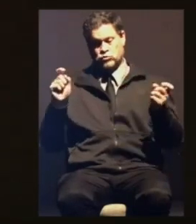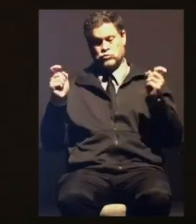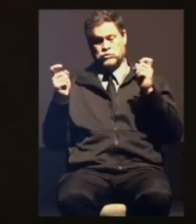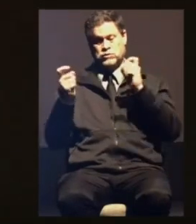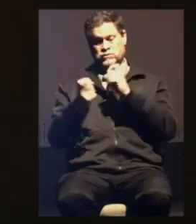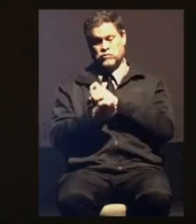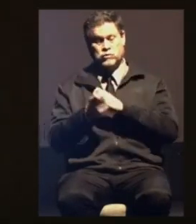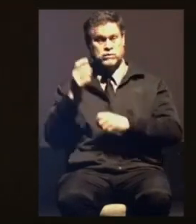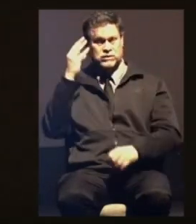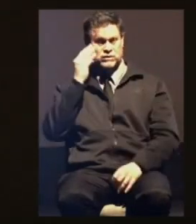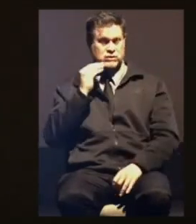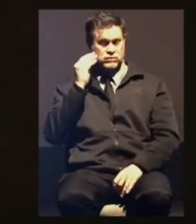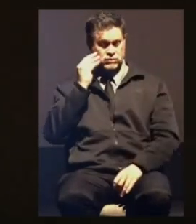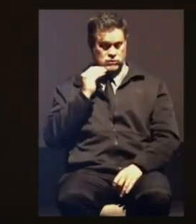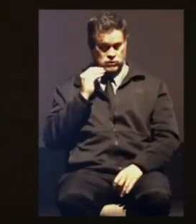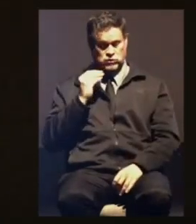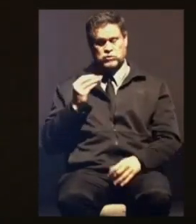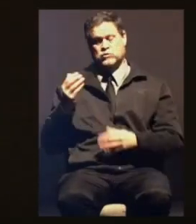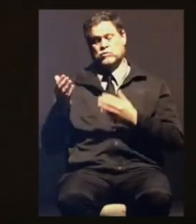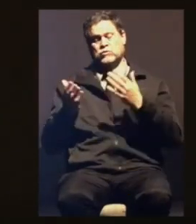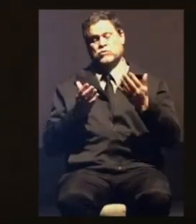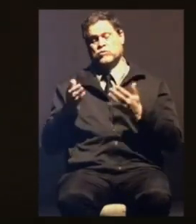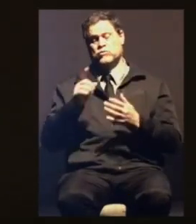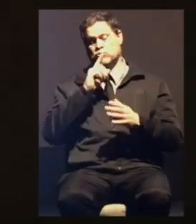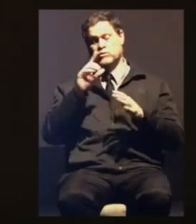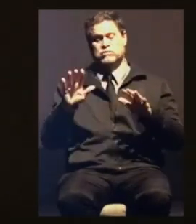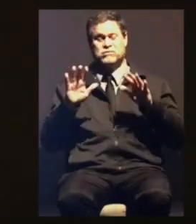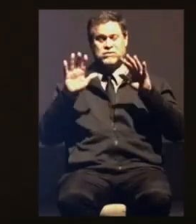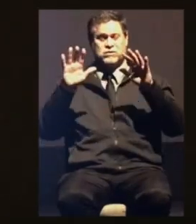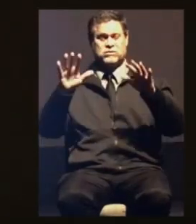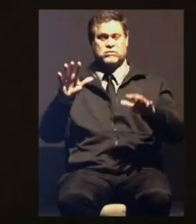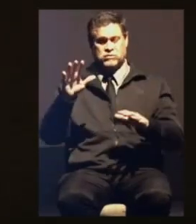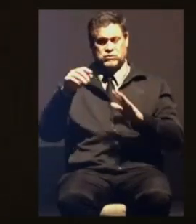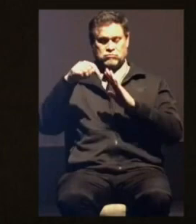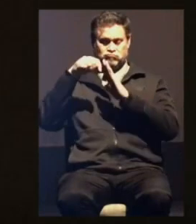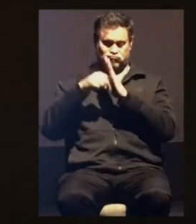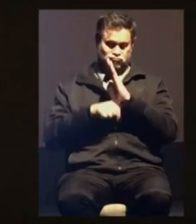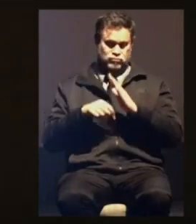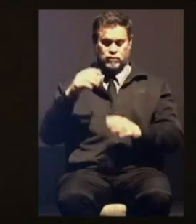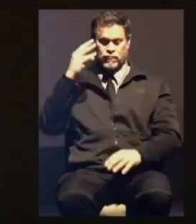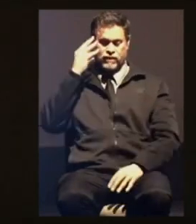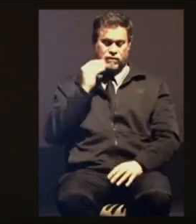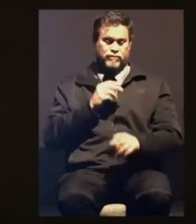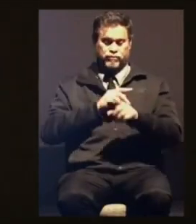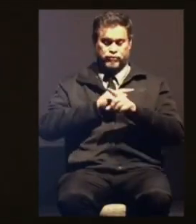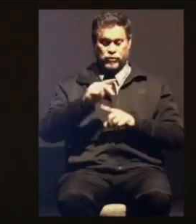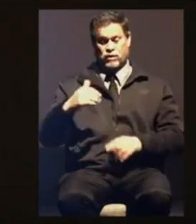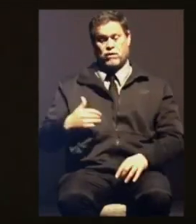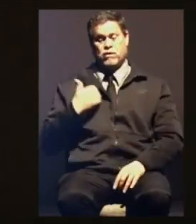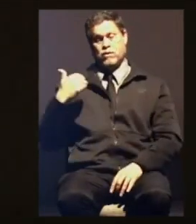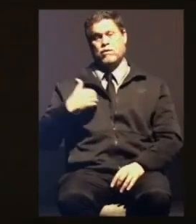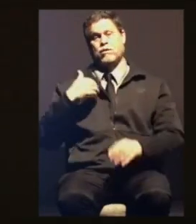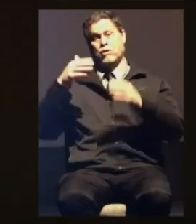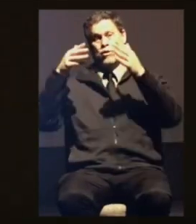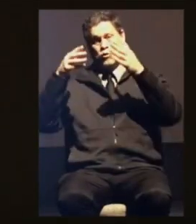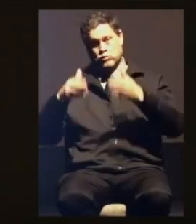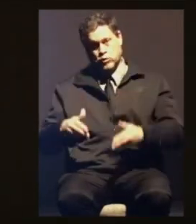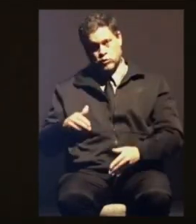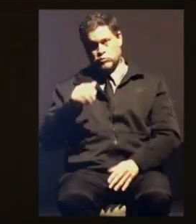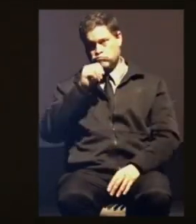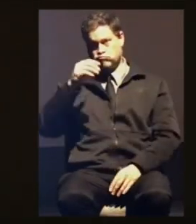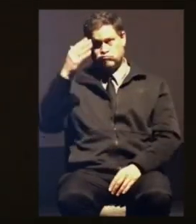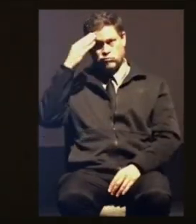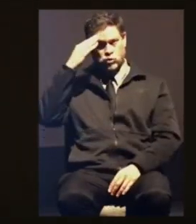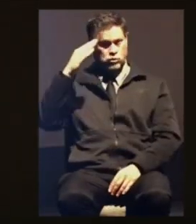transformative experience of service has just been such a rich experience for me professionally. But to see a young person who doesn't quite